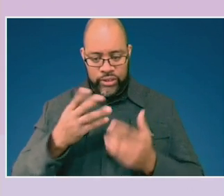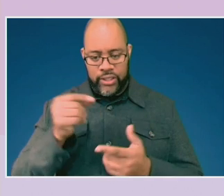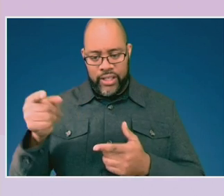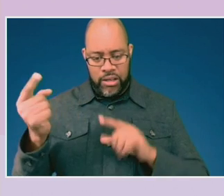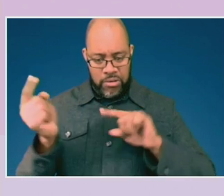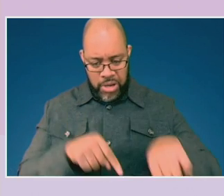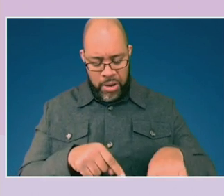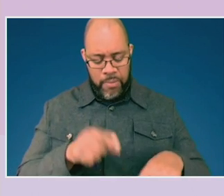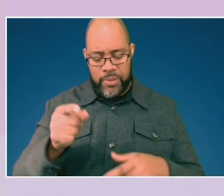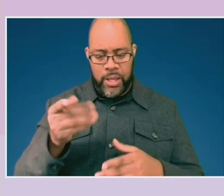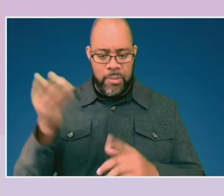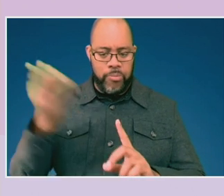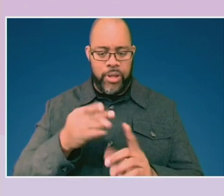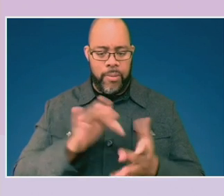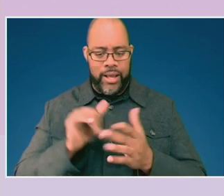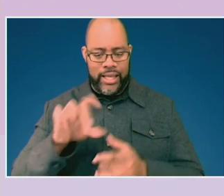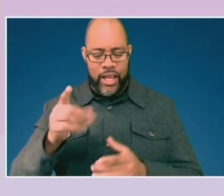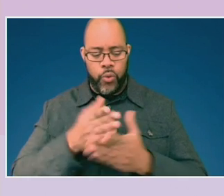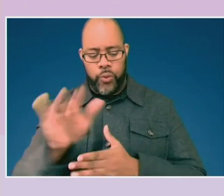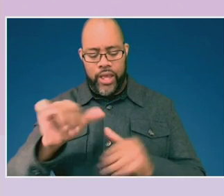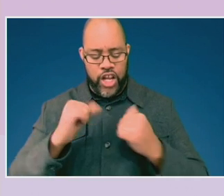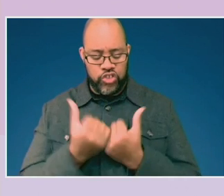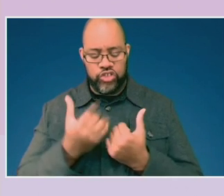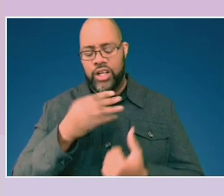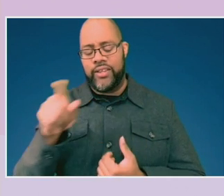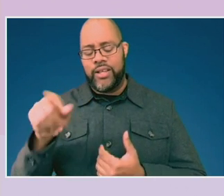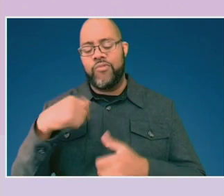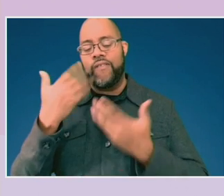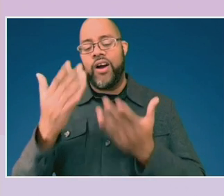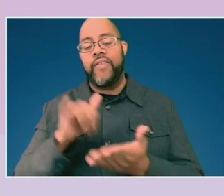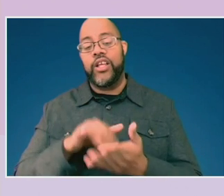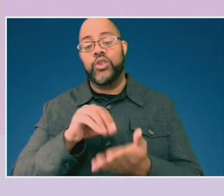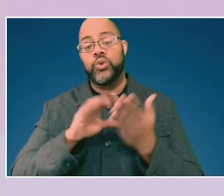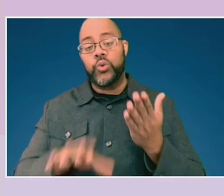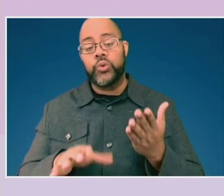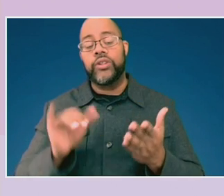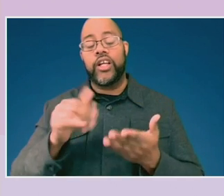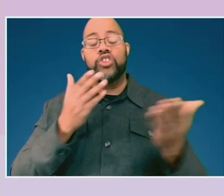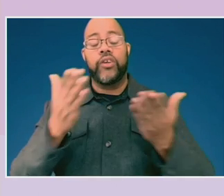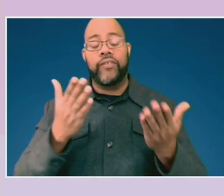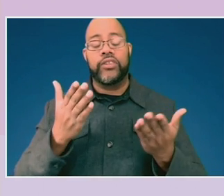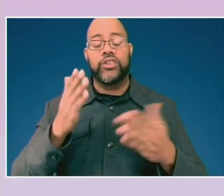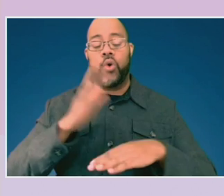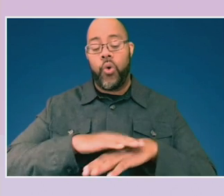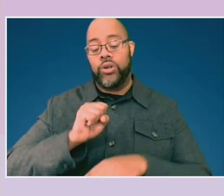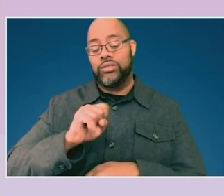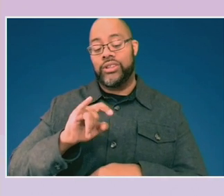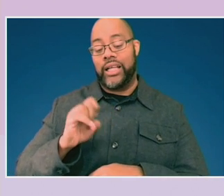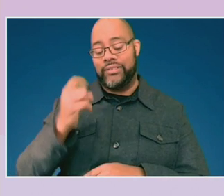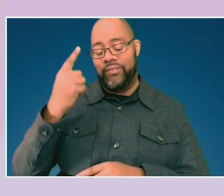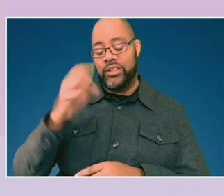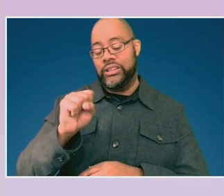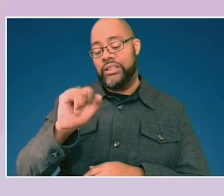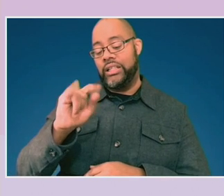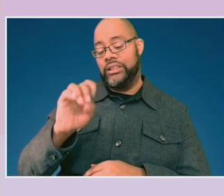they bill Medicaid through their agency, and they provide those services on site for students. And then we also have